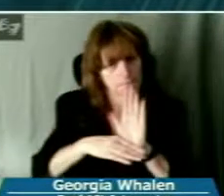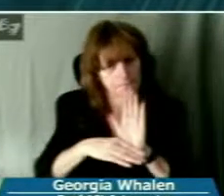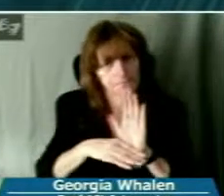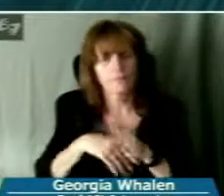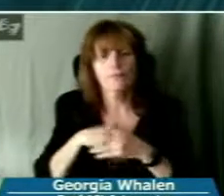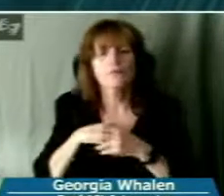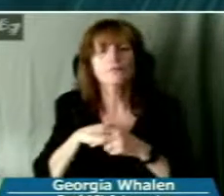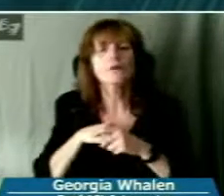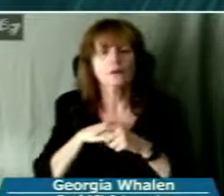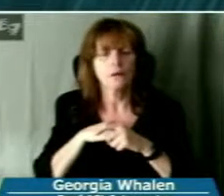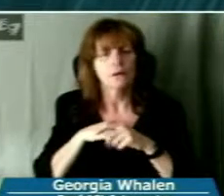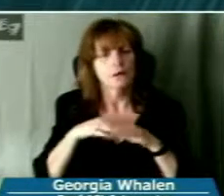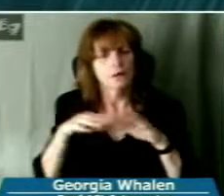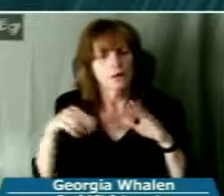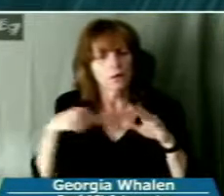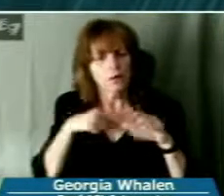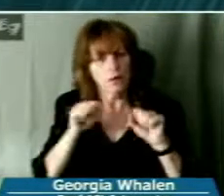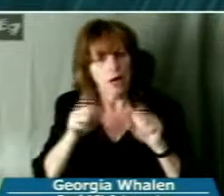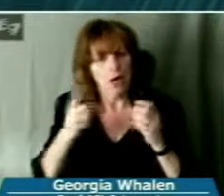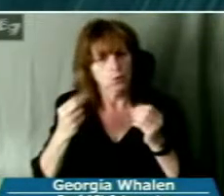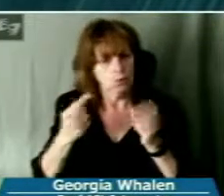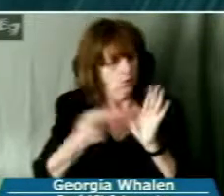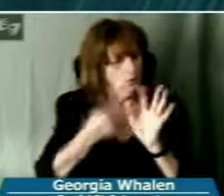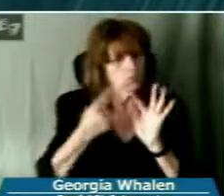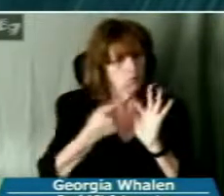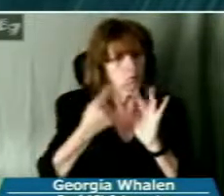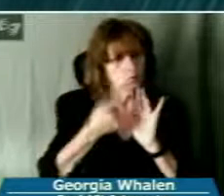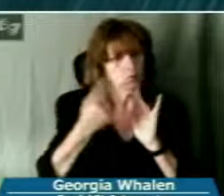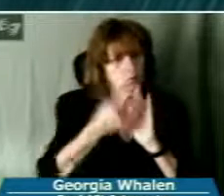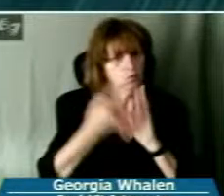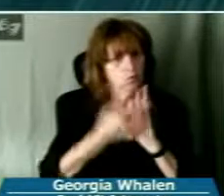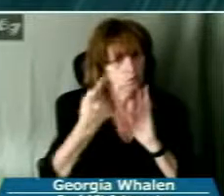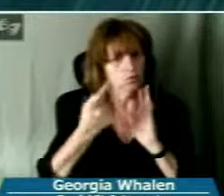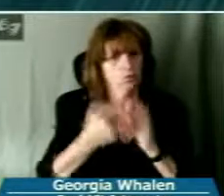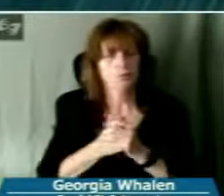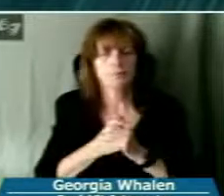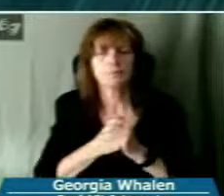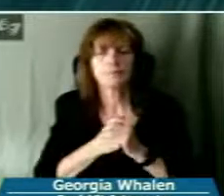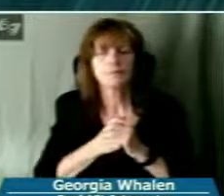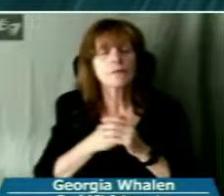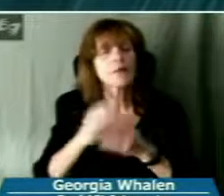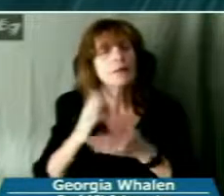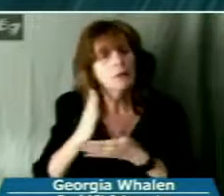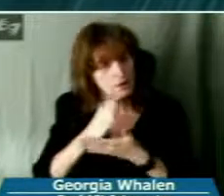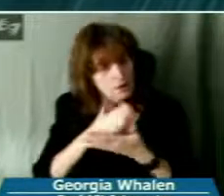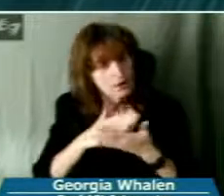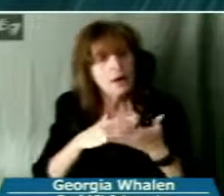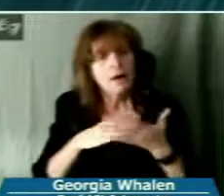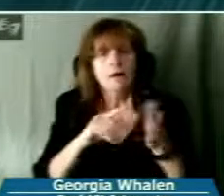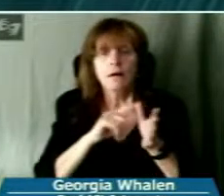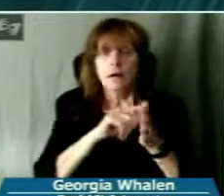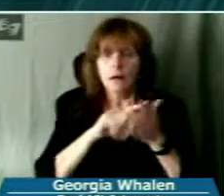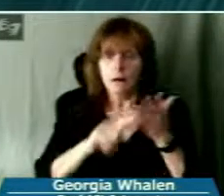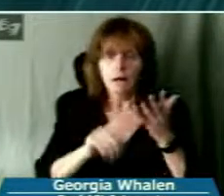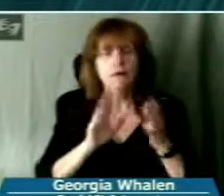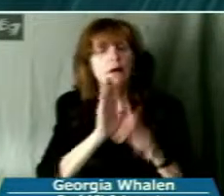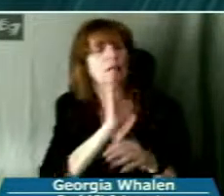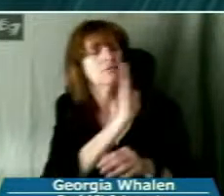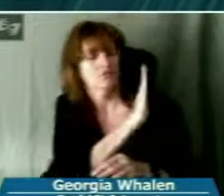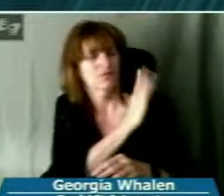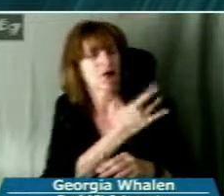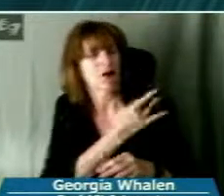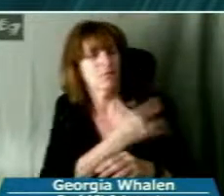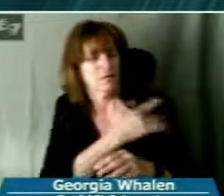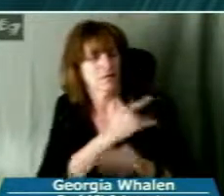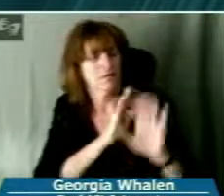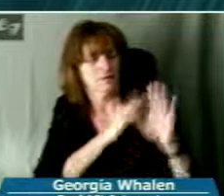into being. Some of the other things I think are squarely within the purview of the province for their consideration. I